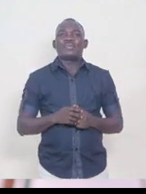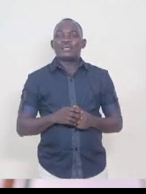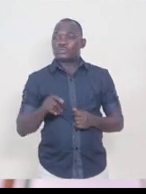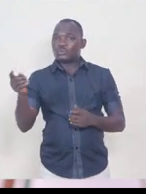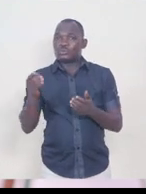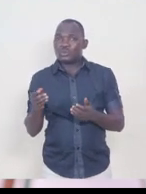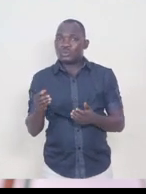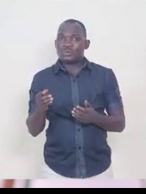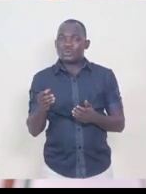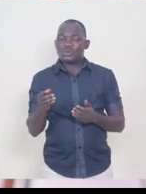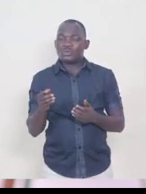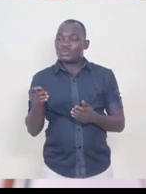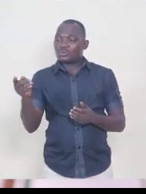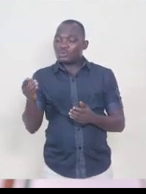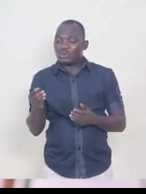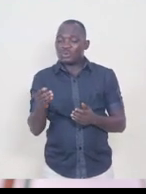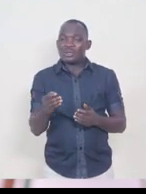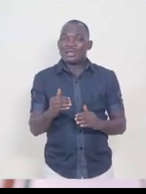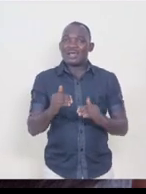Do you want to sit on this settlement?